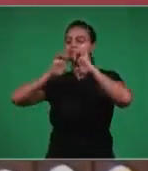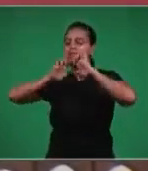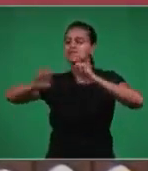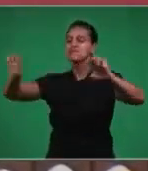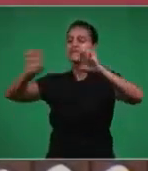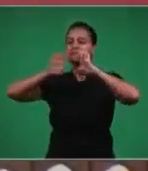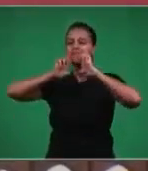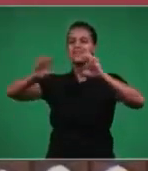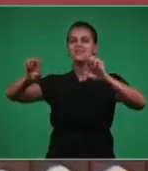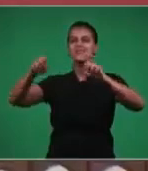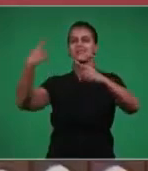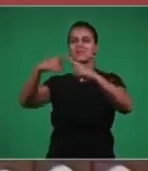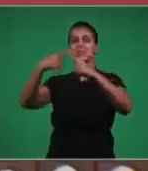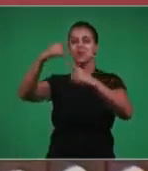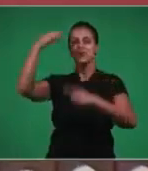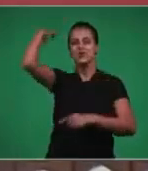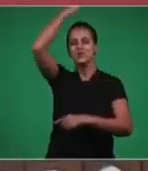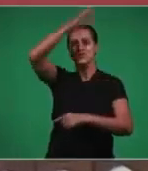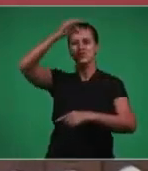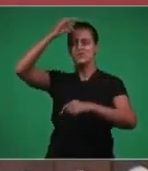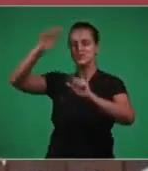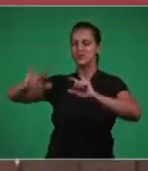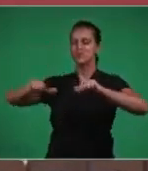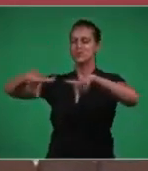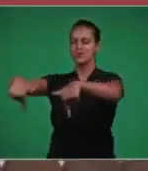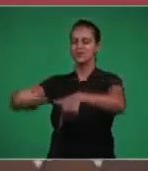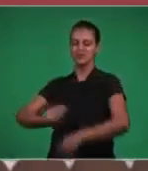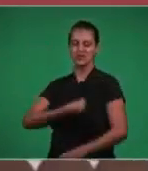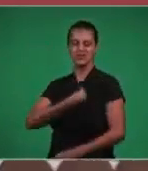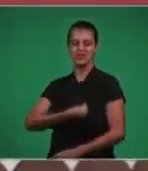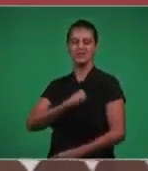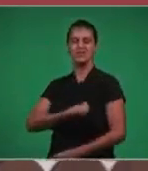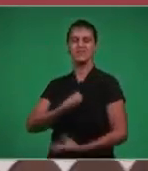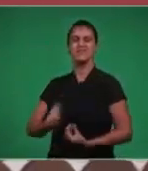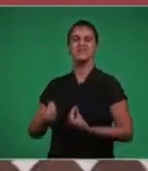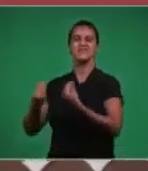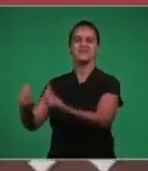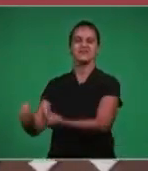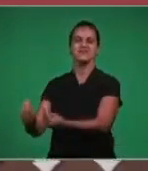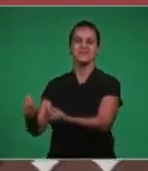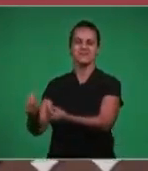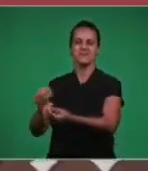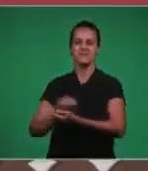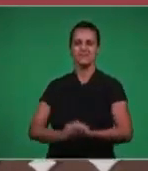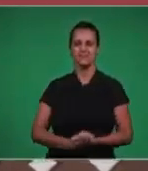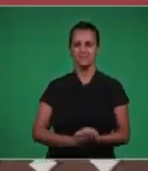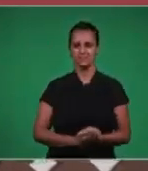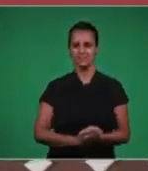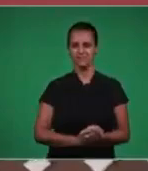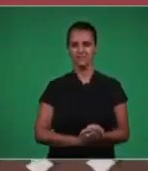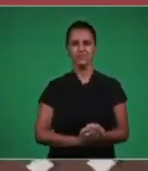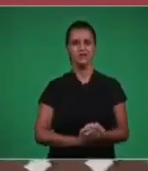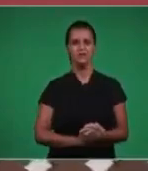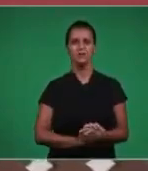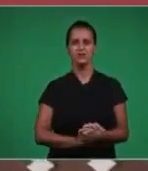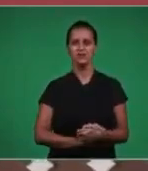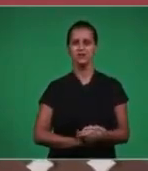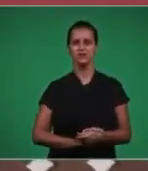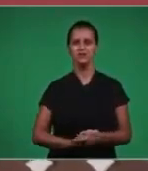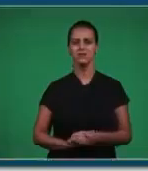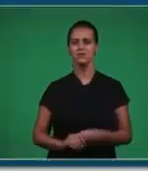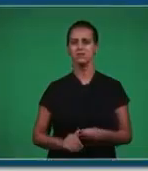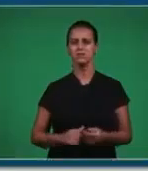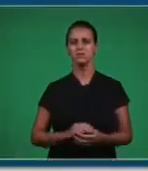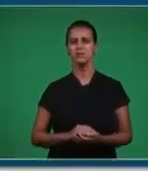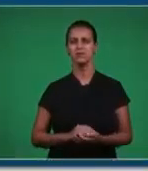A spirit of Jesus is going to come that will bring life. Blessed be the name of the Lord. Tonight, to the next slide. In